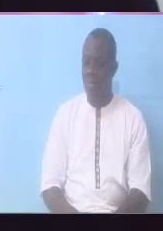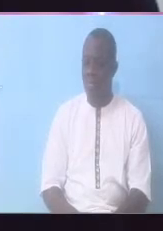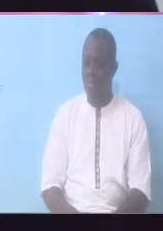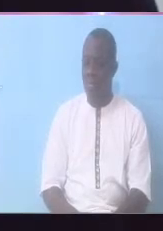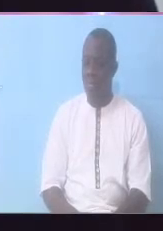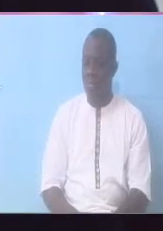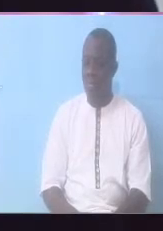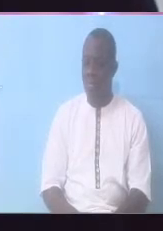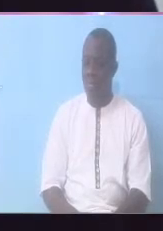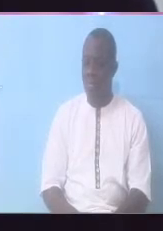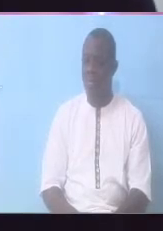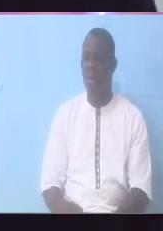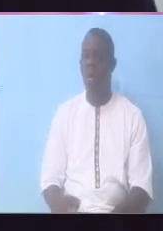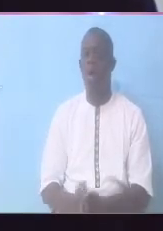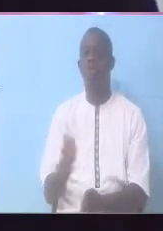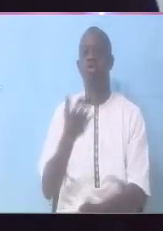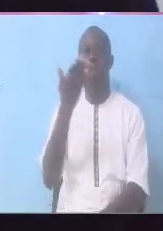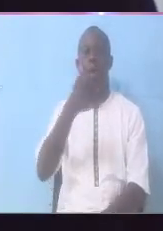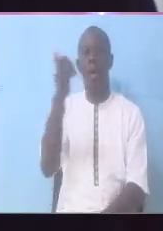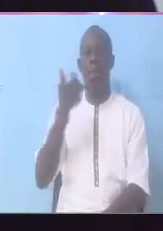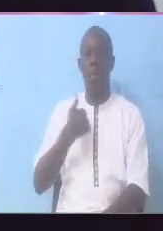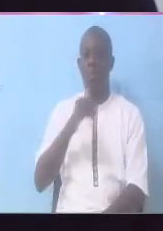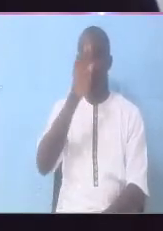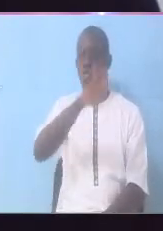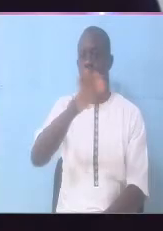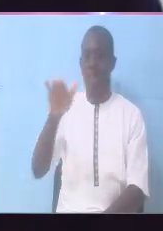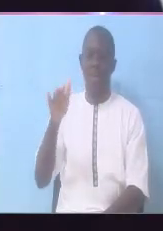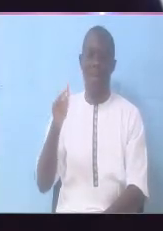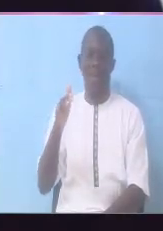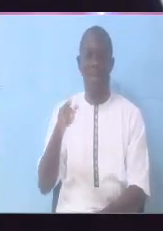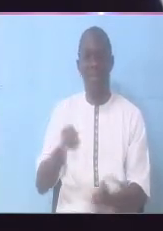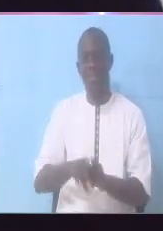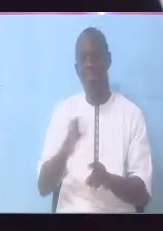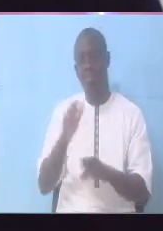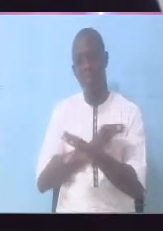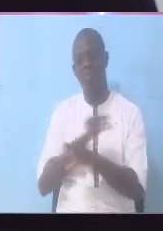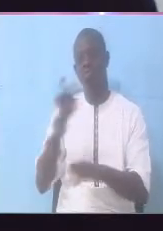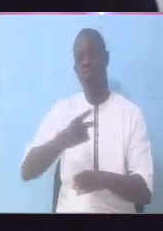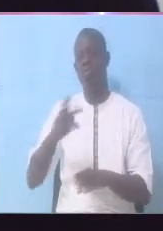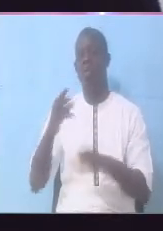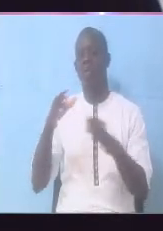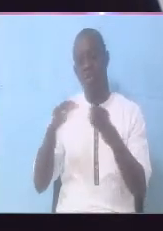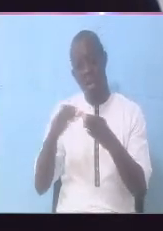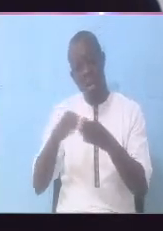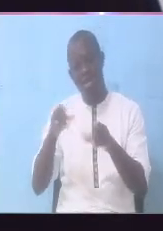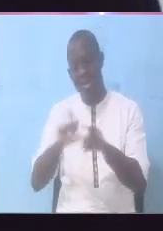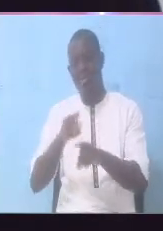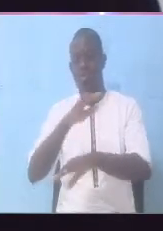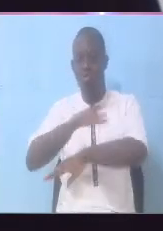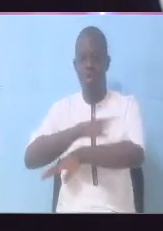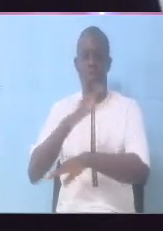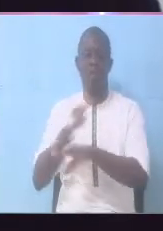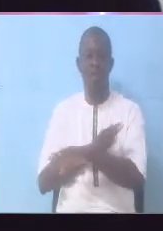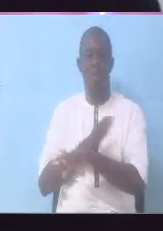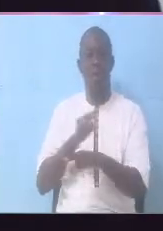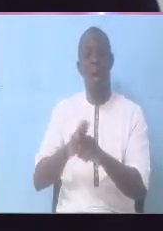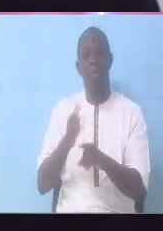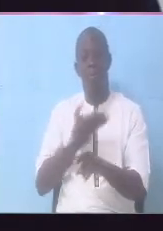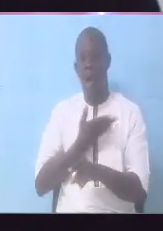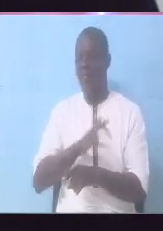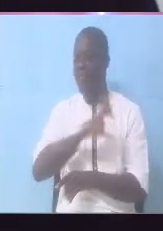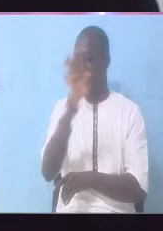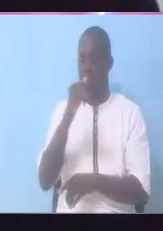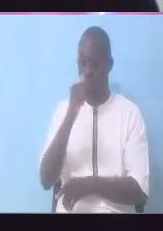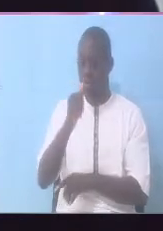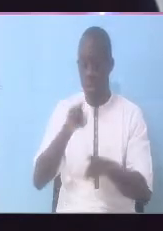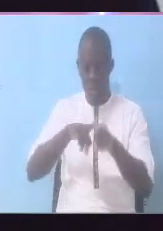their children are my schoolmates because I know Kanilai very well. And some of them, I've had a very good relationship with them when I was in Kanilai. So seeing